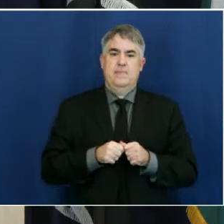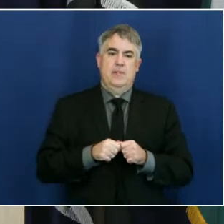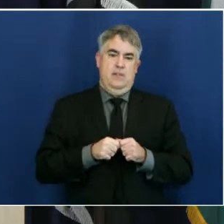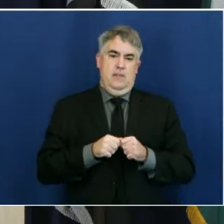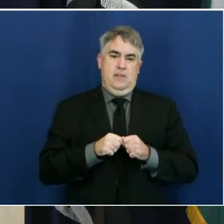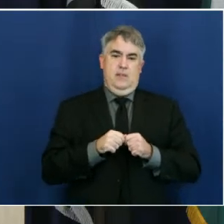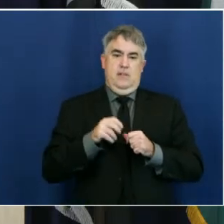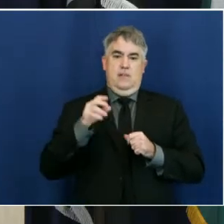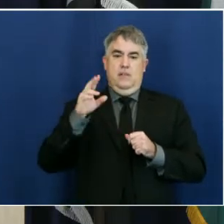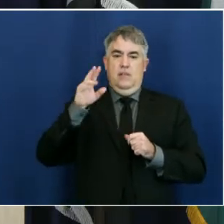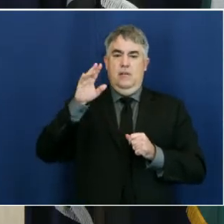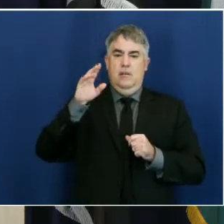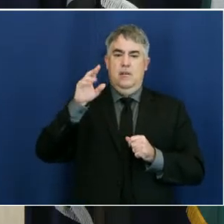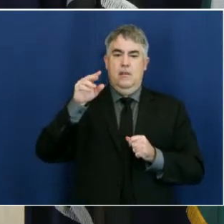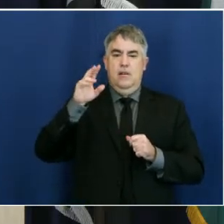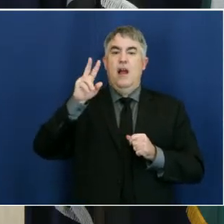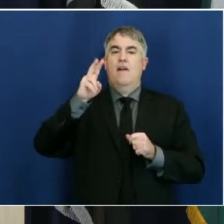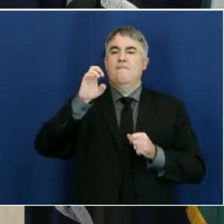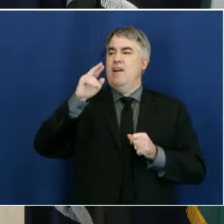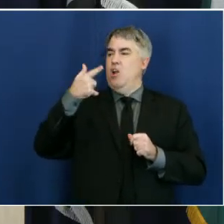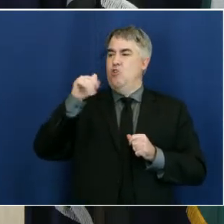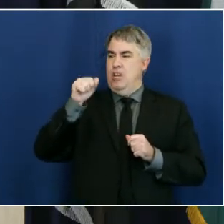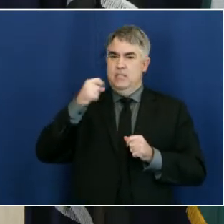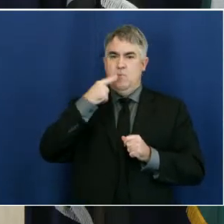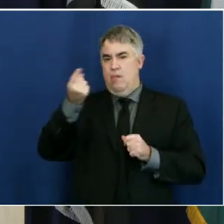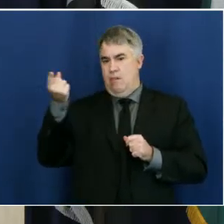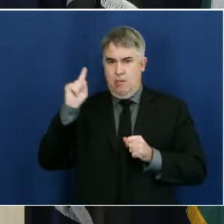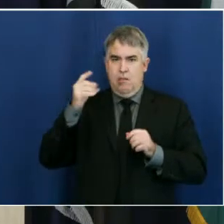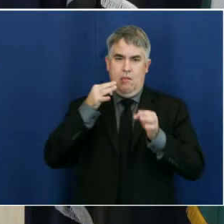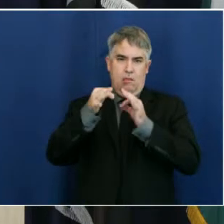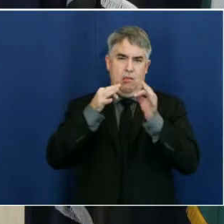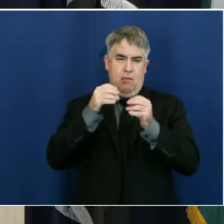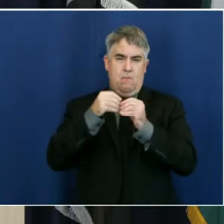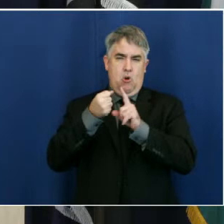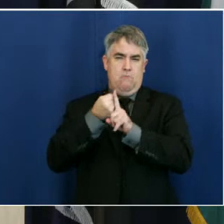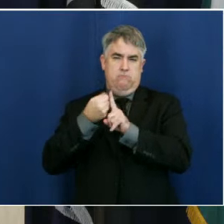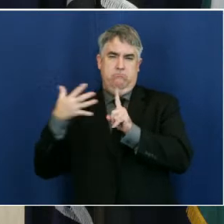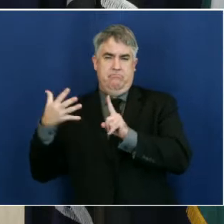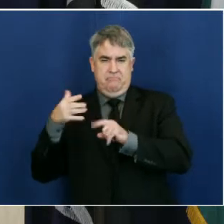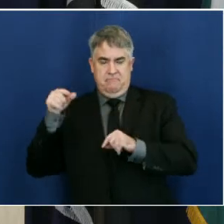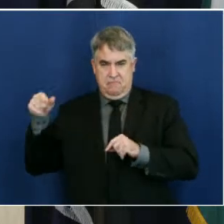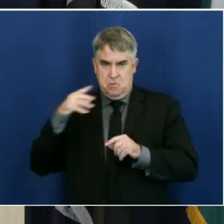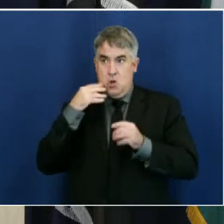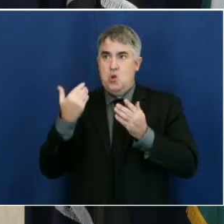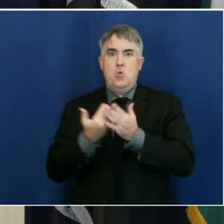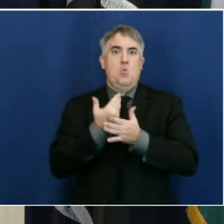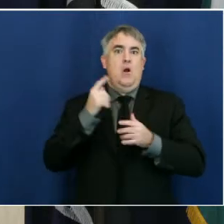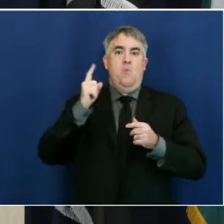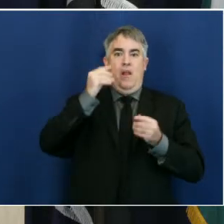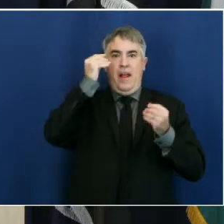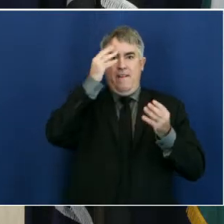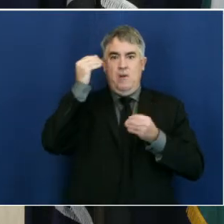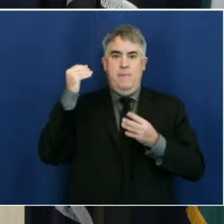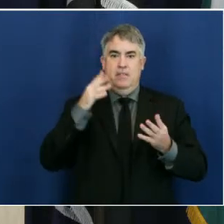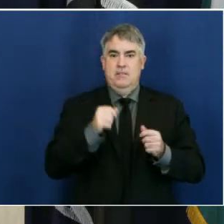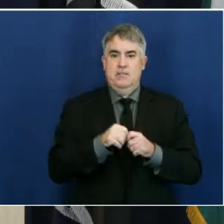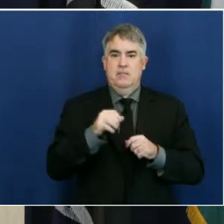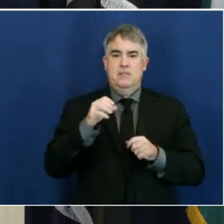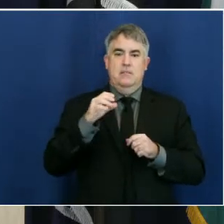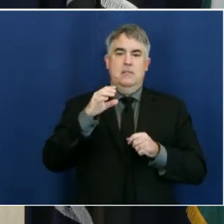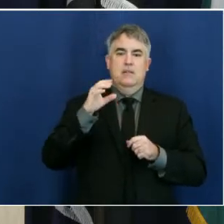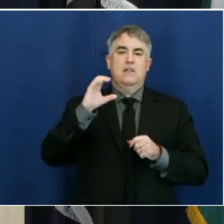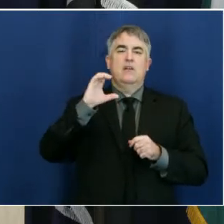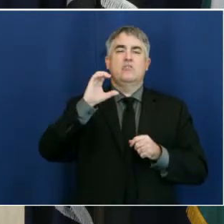county opened our second Superstation event in Chula Vista, at the Sears building in Chula Vista. This